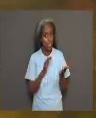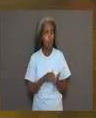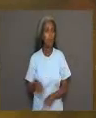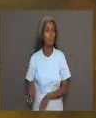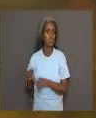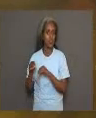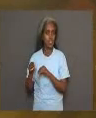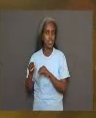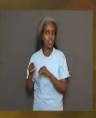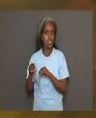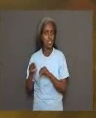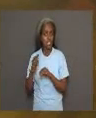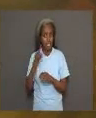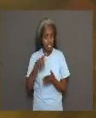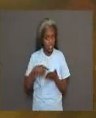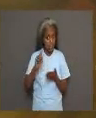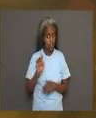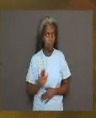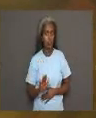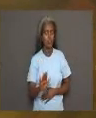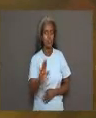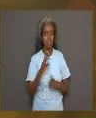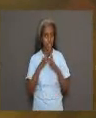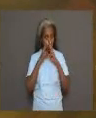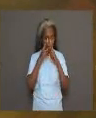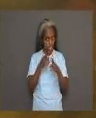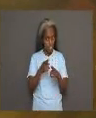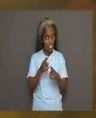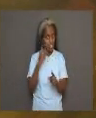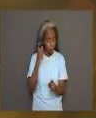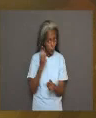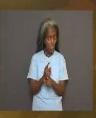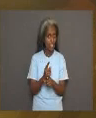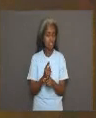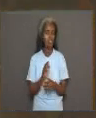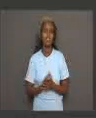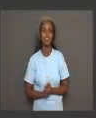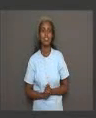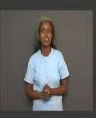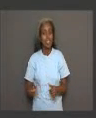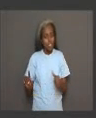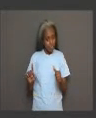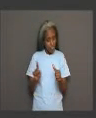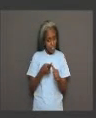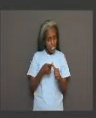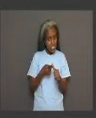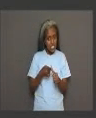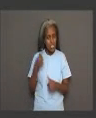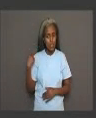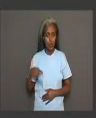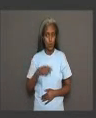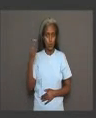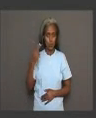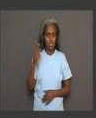Welcome back, students. Let us check if your answers were correct. First,